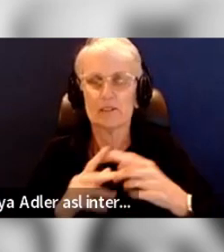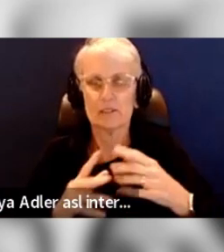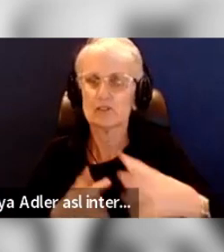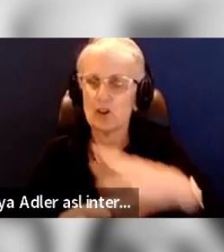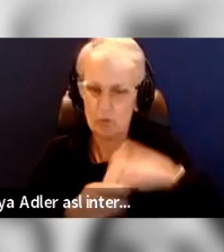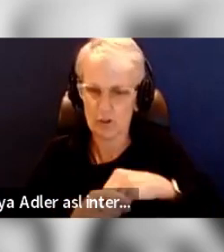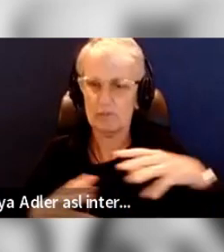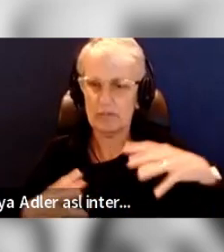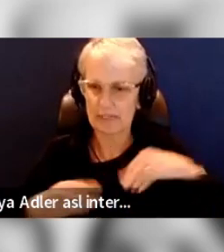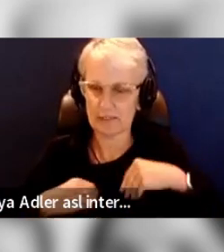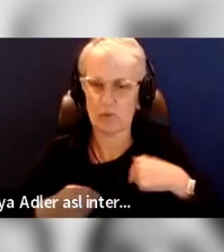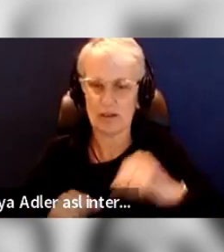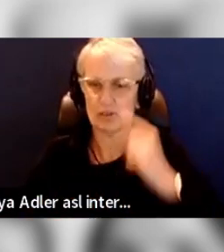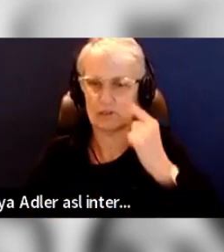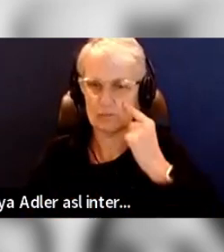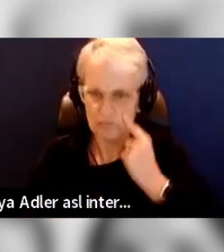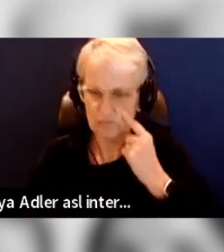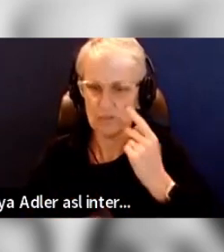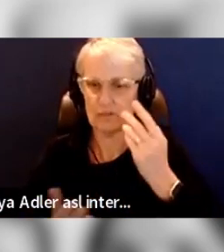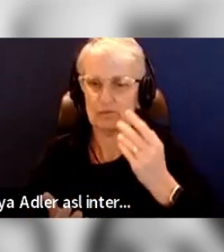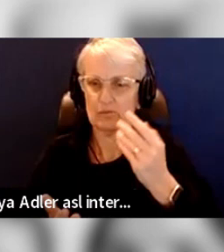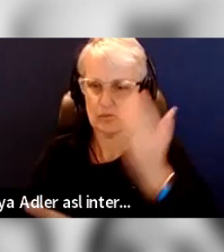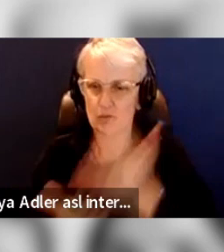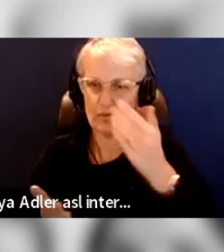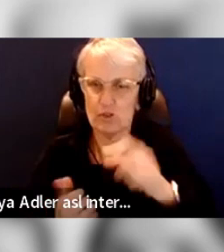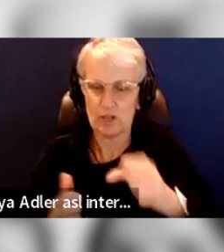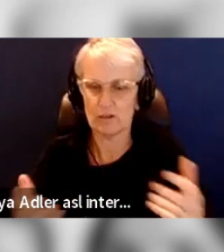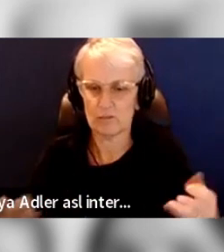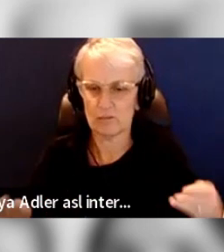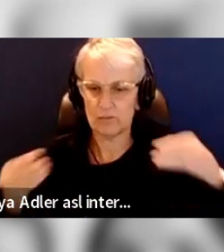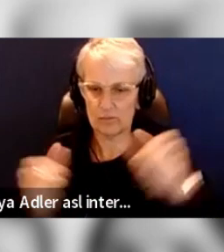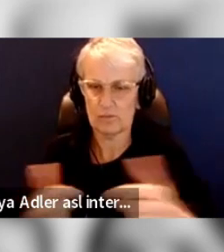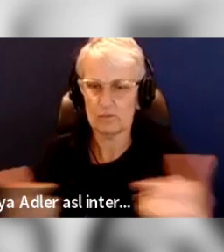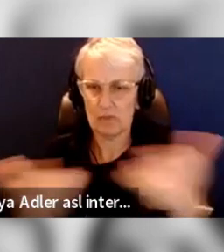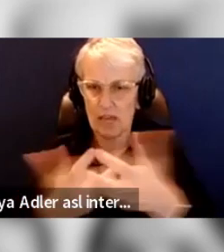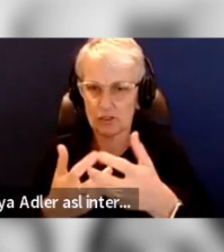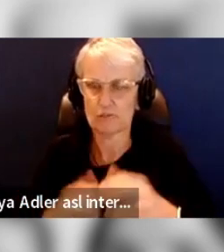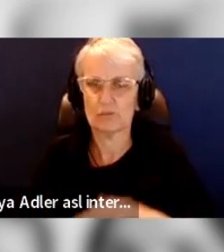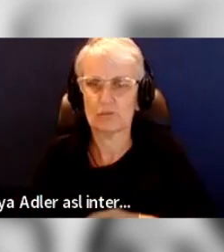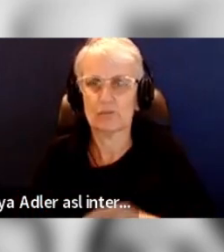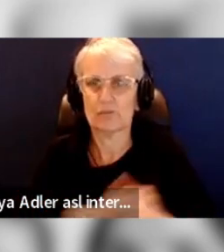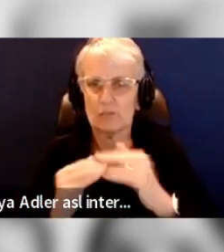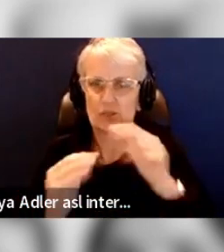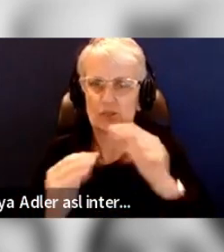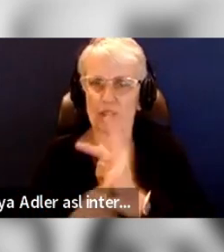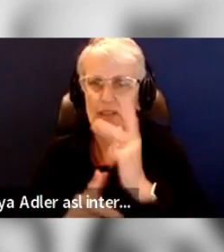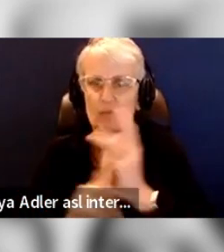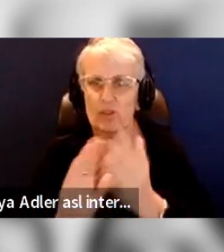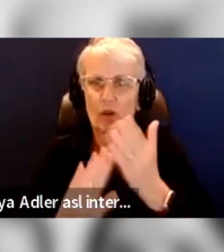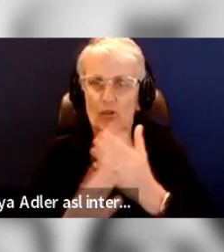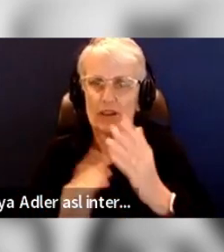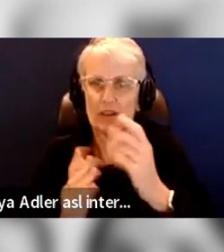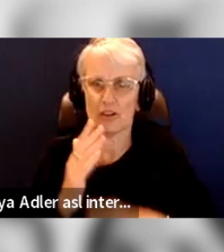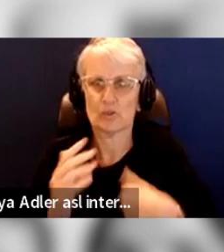diligence process is us seeing that you can not only match the funds, but also keep up with operating costs, because we wouldn't